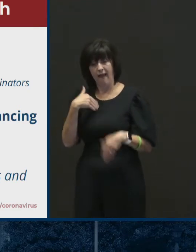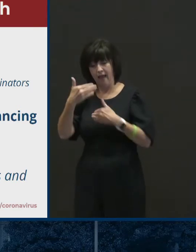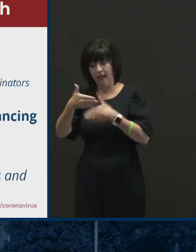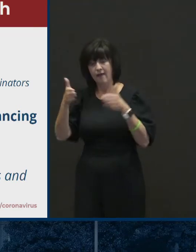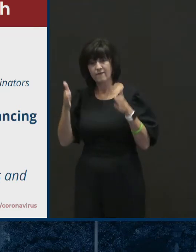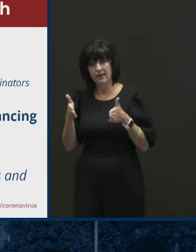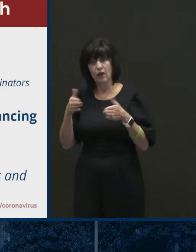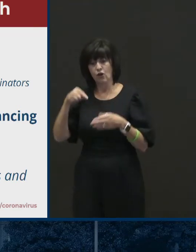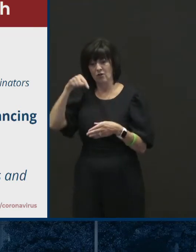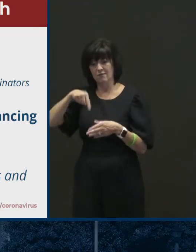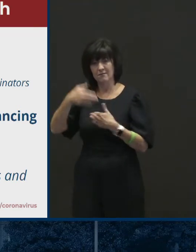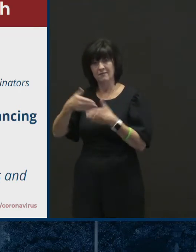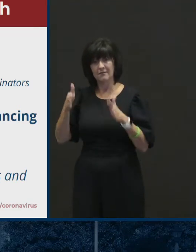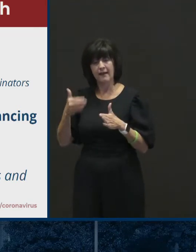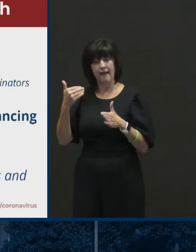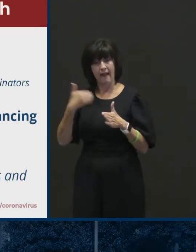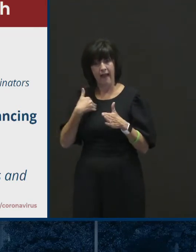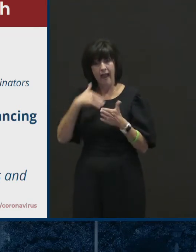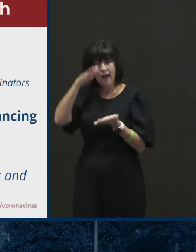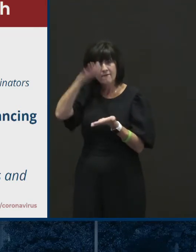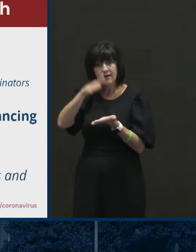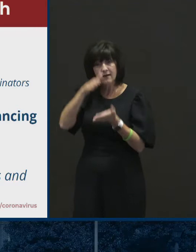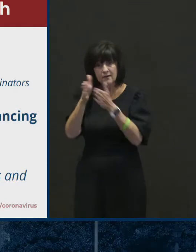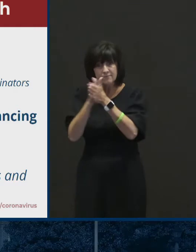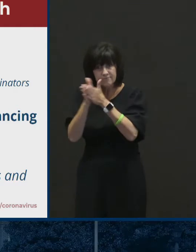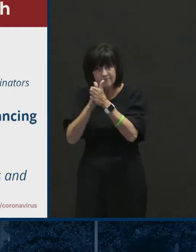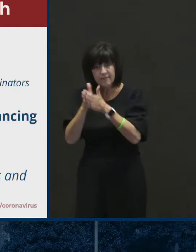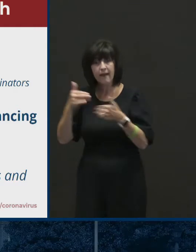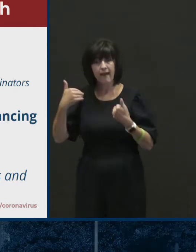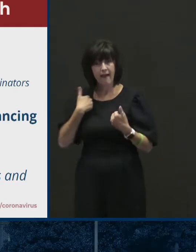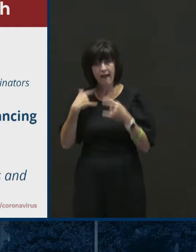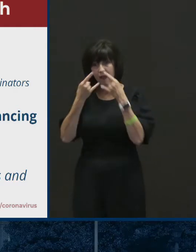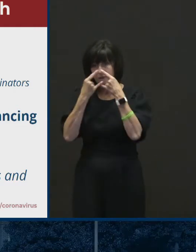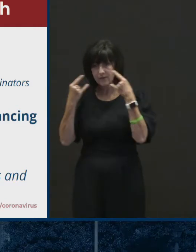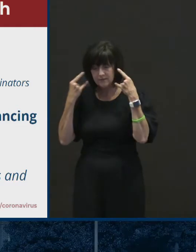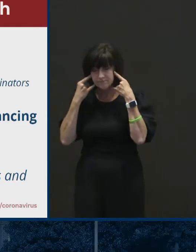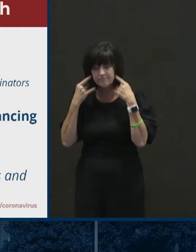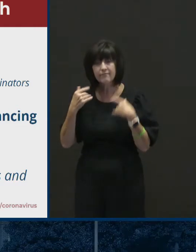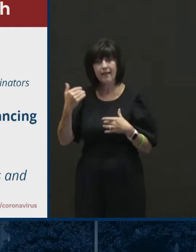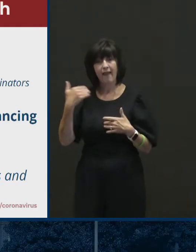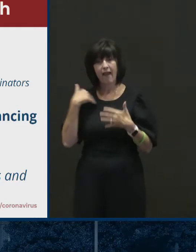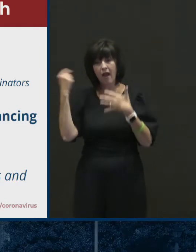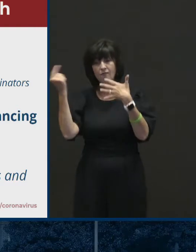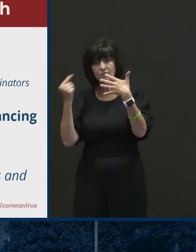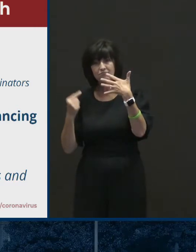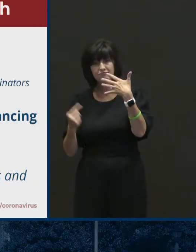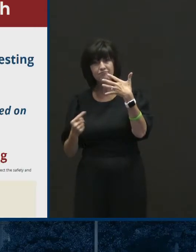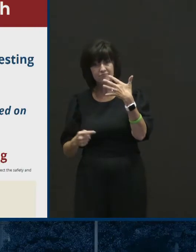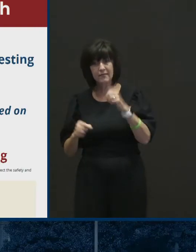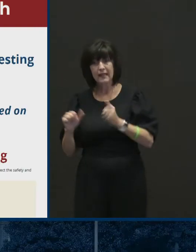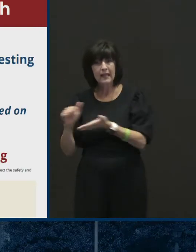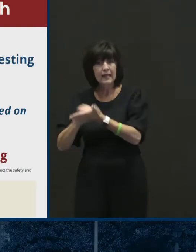hand sanitizer and soap, the things that help protect one another in a household setting.